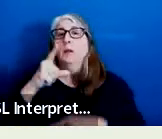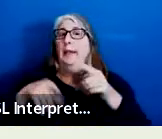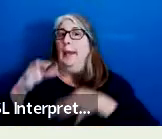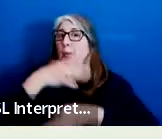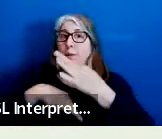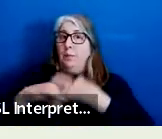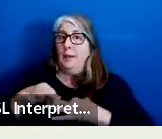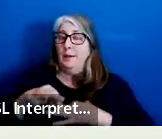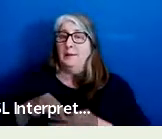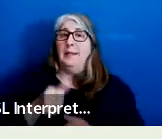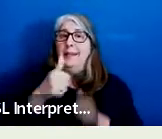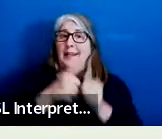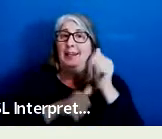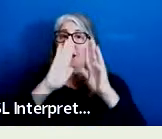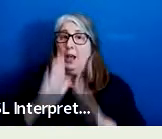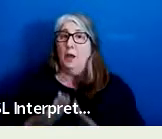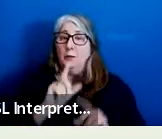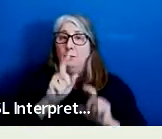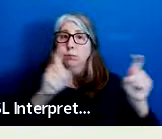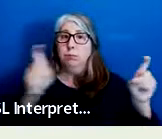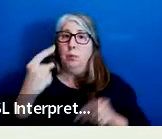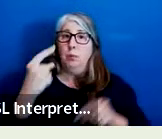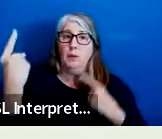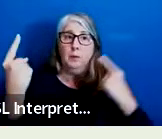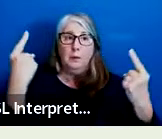pail issued per household.